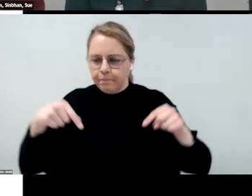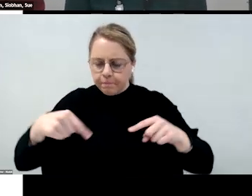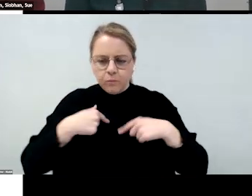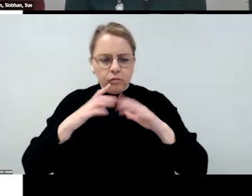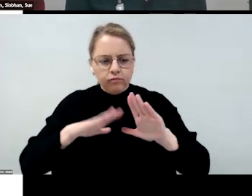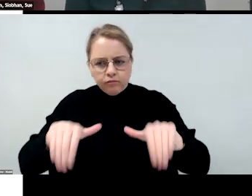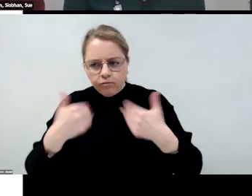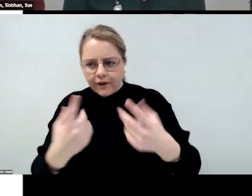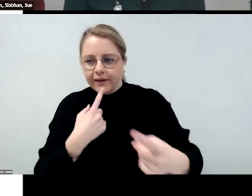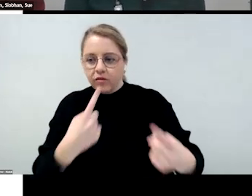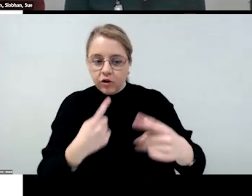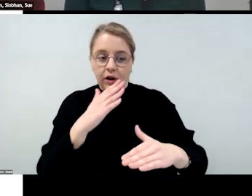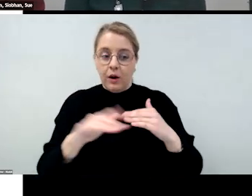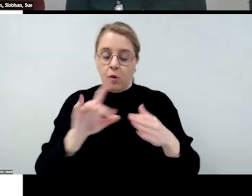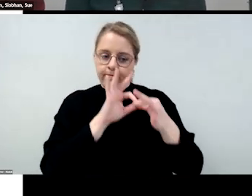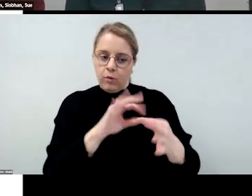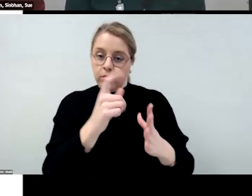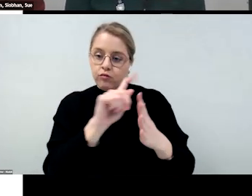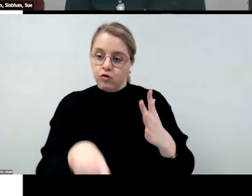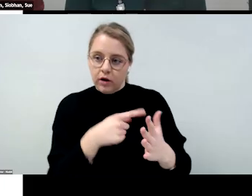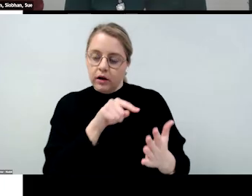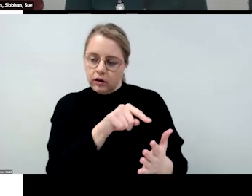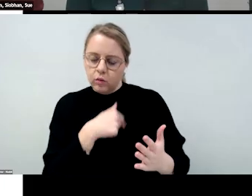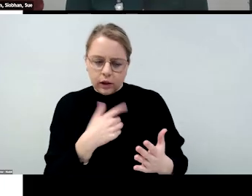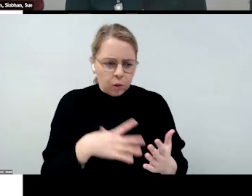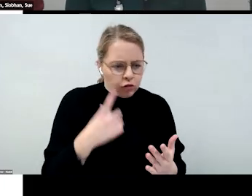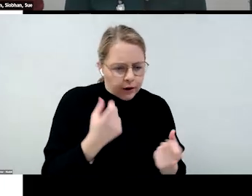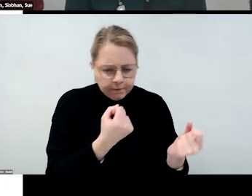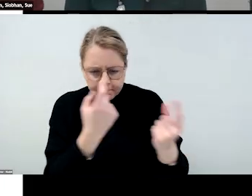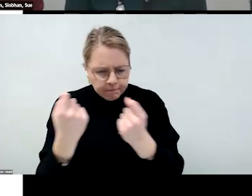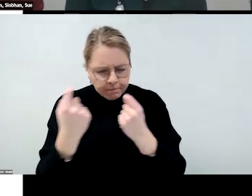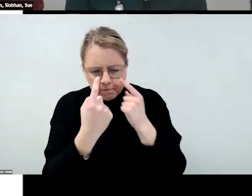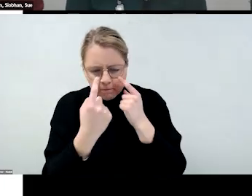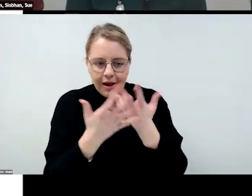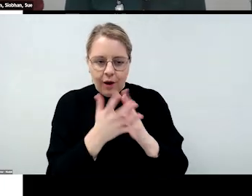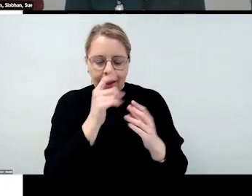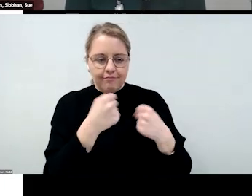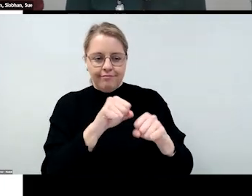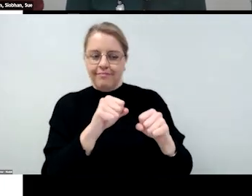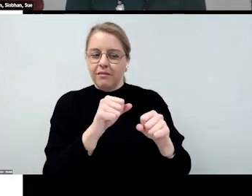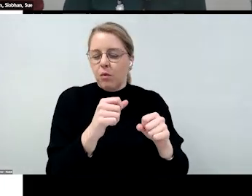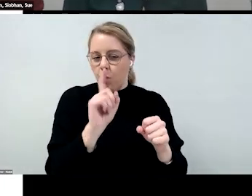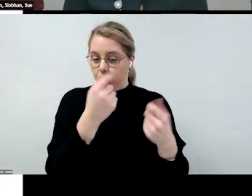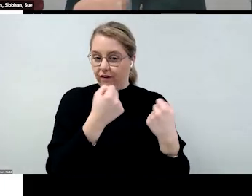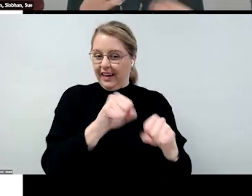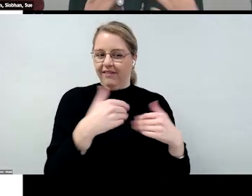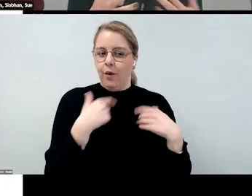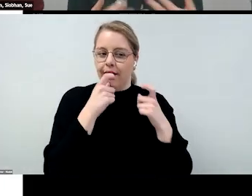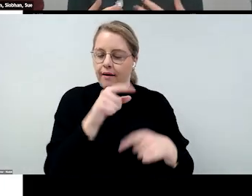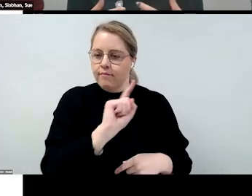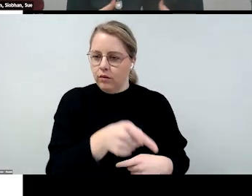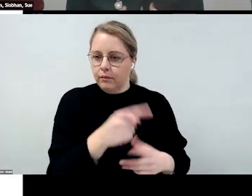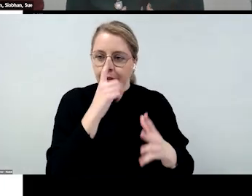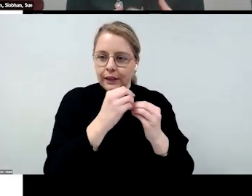which is based on a project that we've been working on to try and understand, in particular, preventive healthcare for people with intellectual disability and